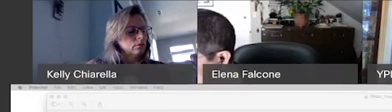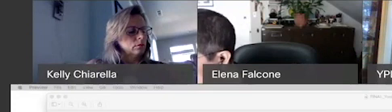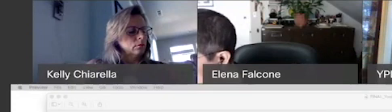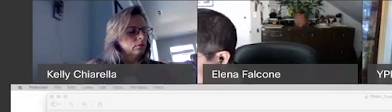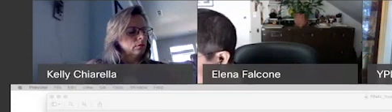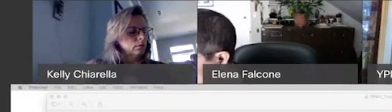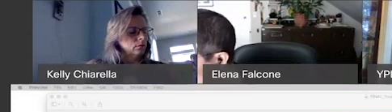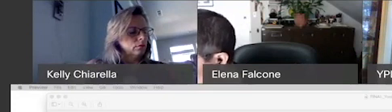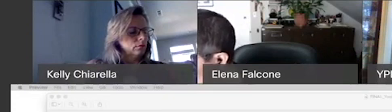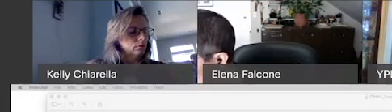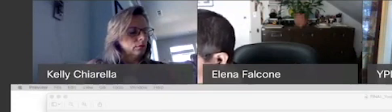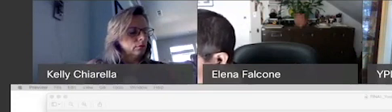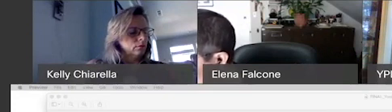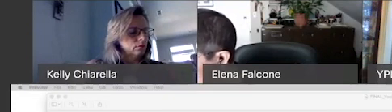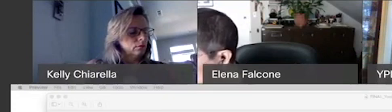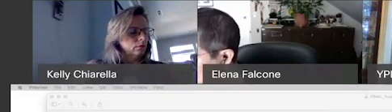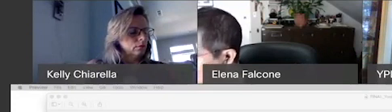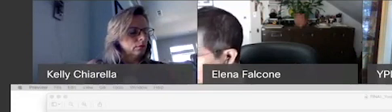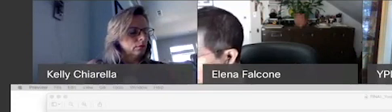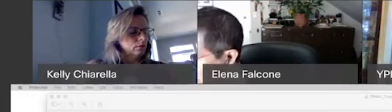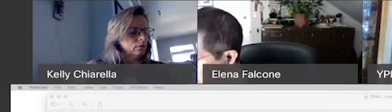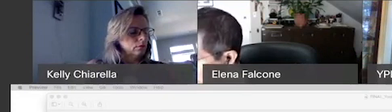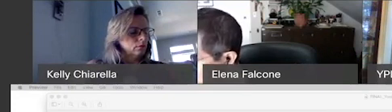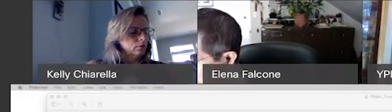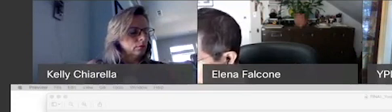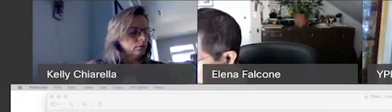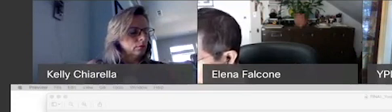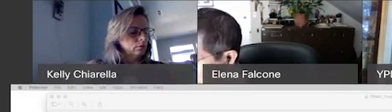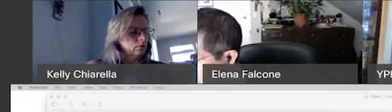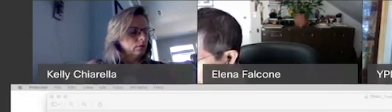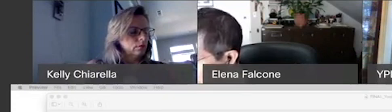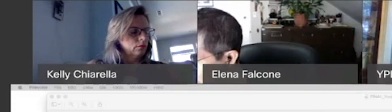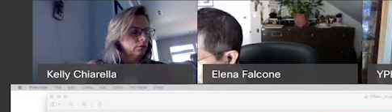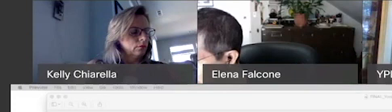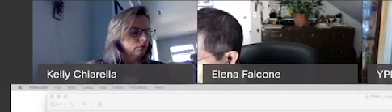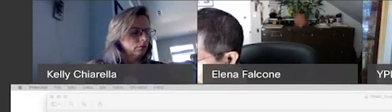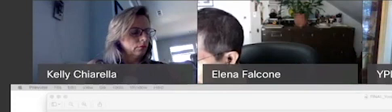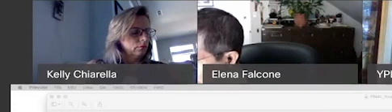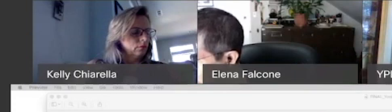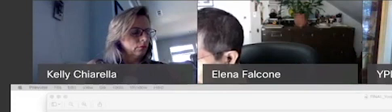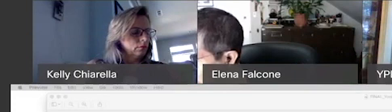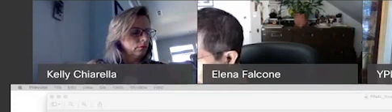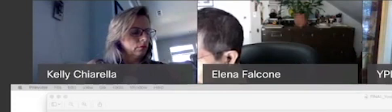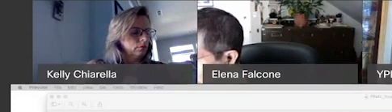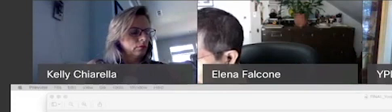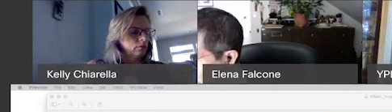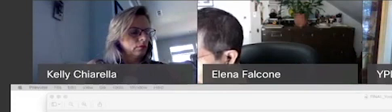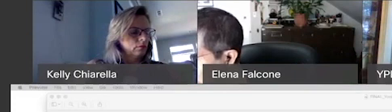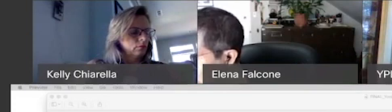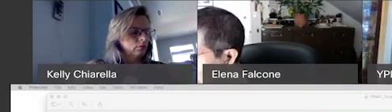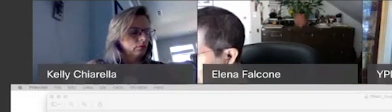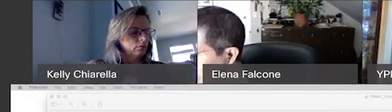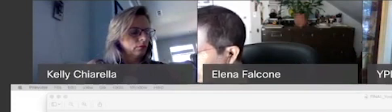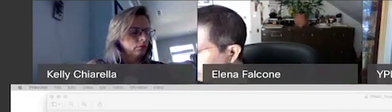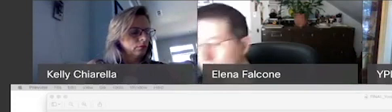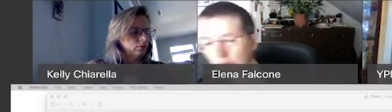scam. So what the scammers had largely taken to doing was telling victims to go buy a gift card and call back with a serial number. That would allow the